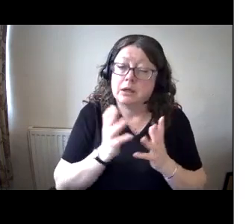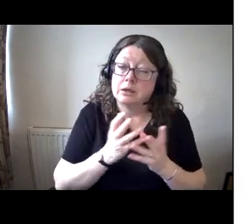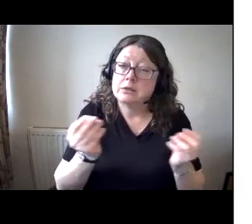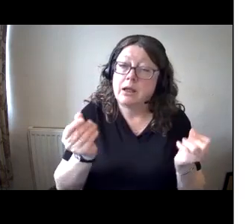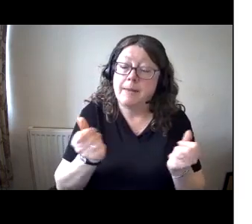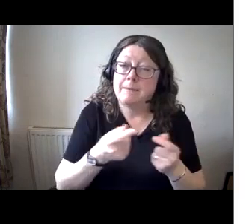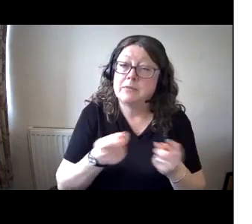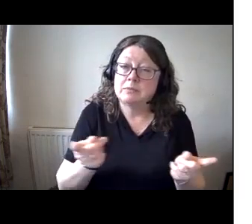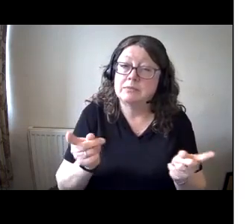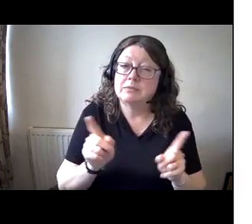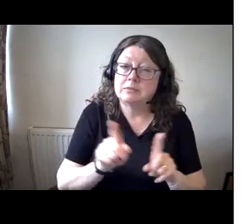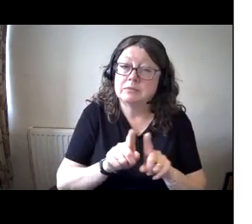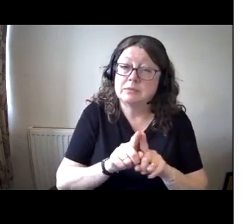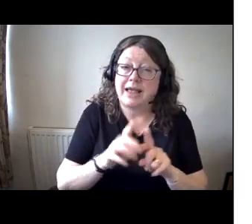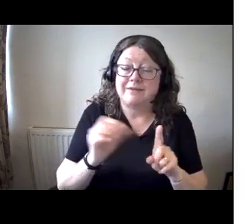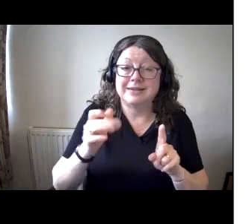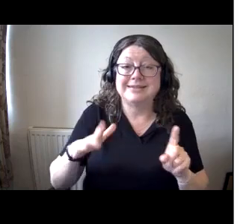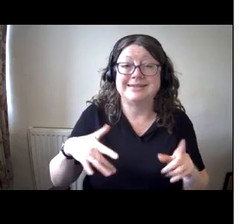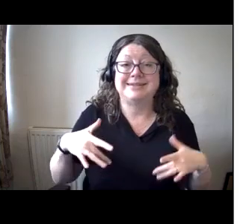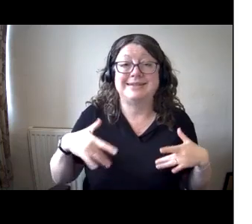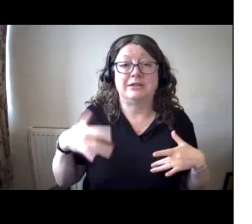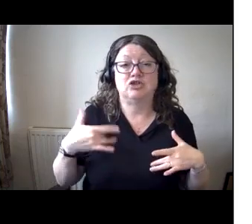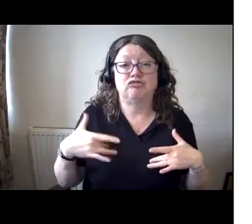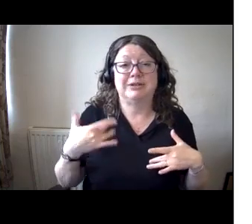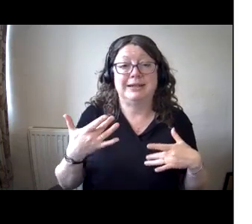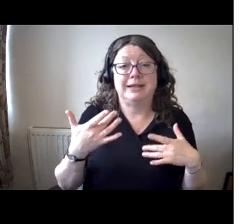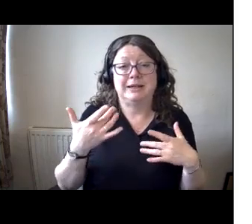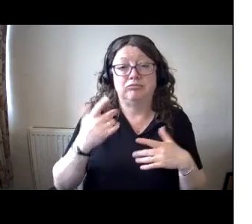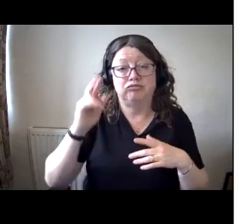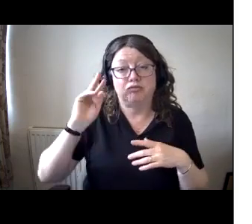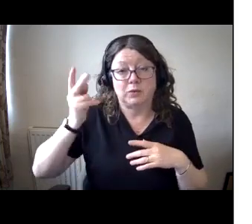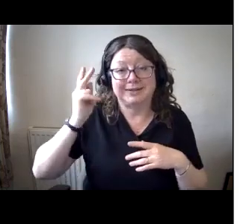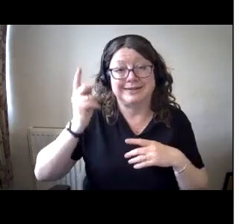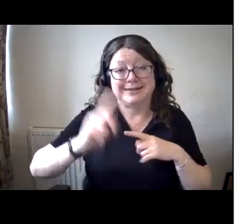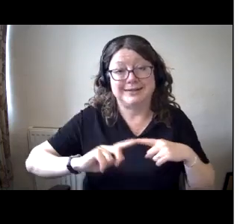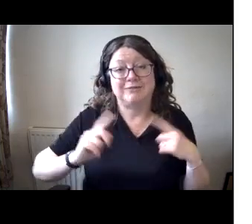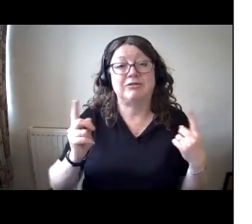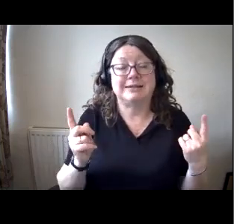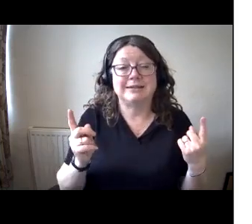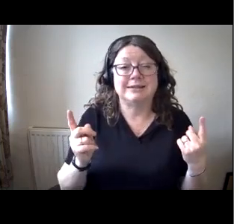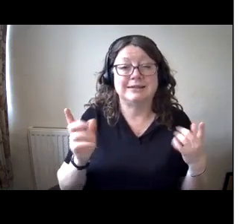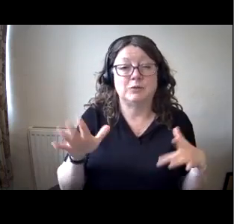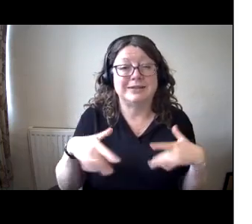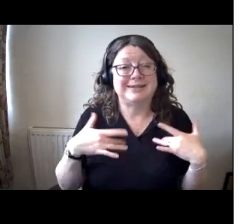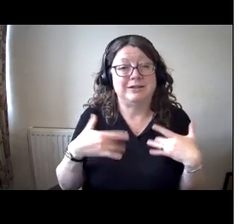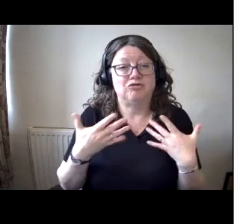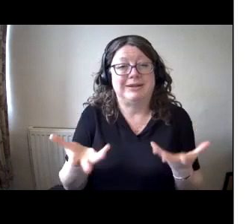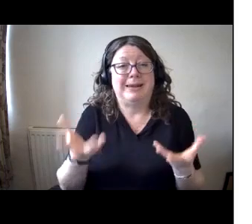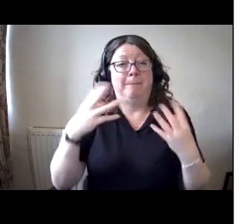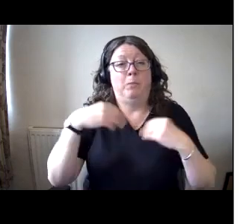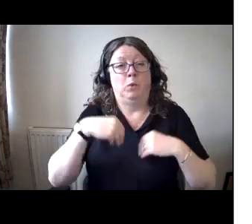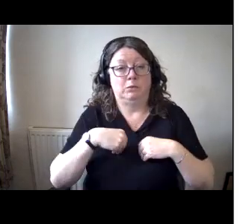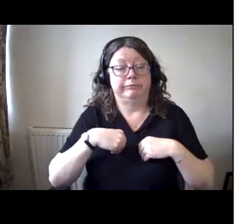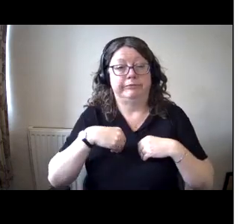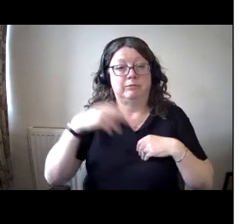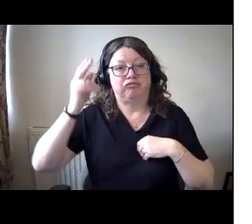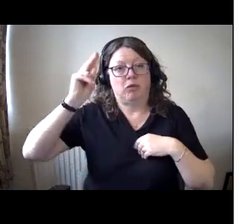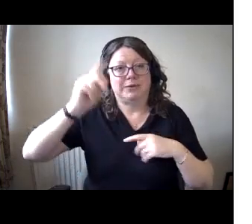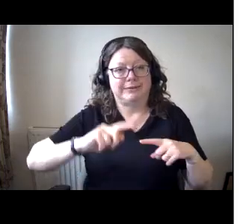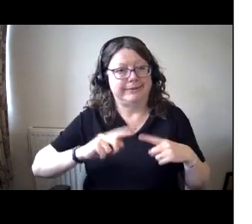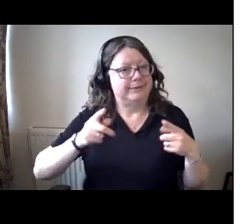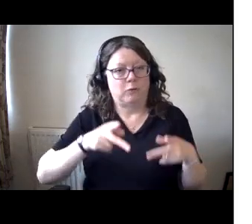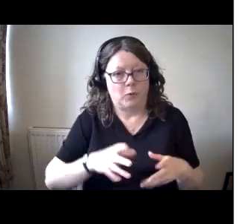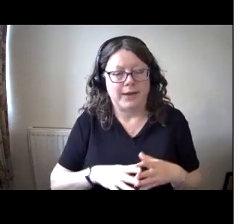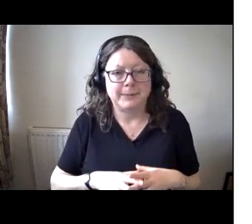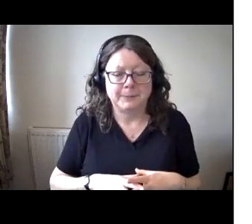processing differences, so differences in terms of how they interpret sensory input. Also, we can see for some of our young